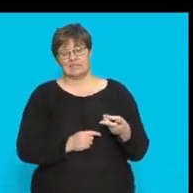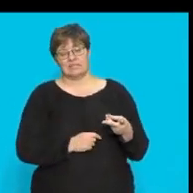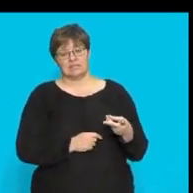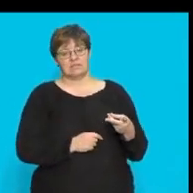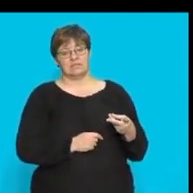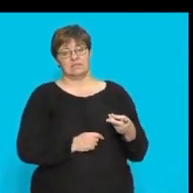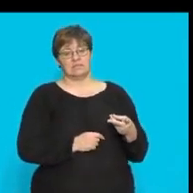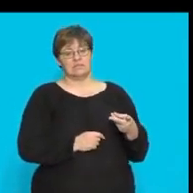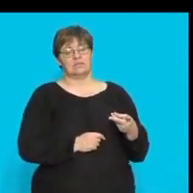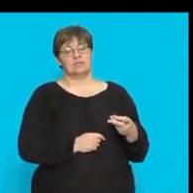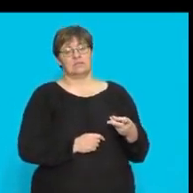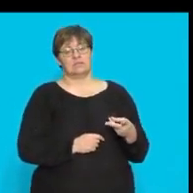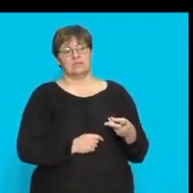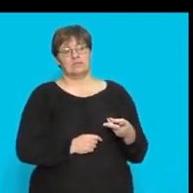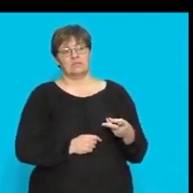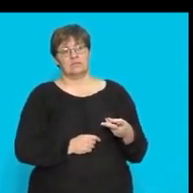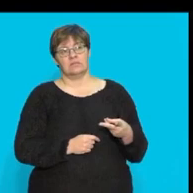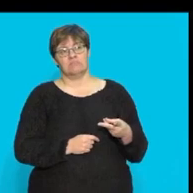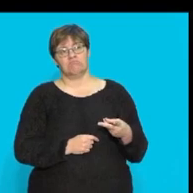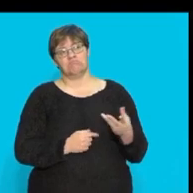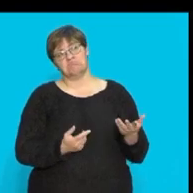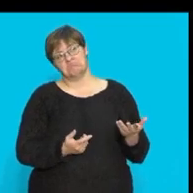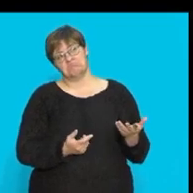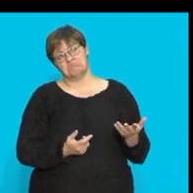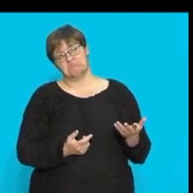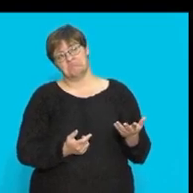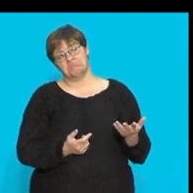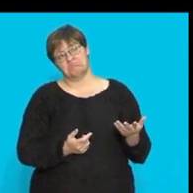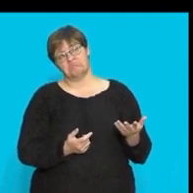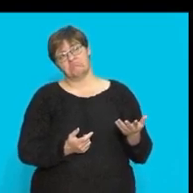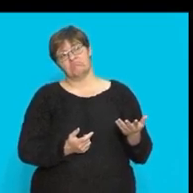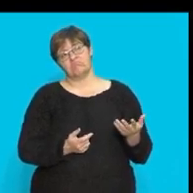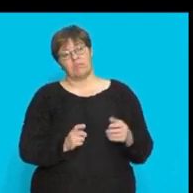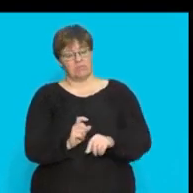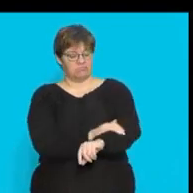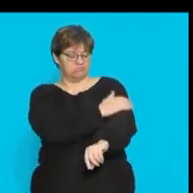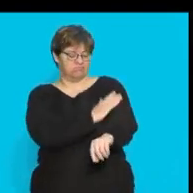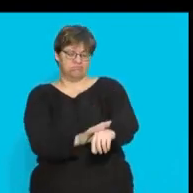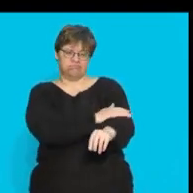If it does bite, we can use, all right, mosquito